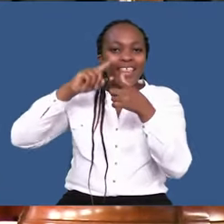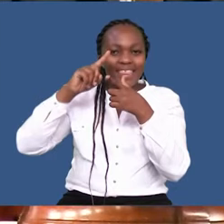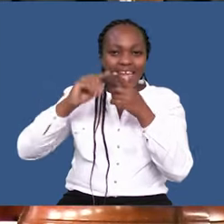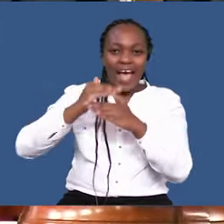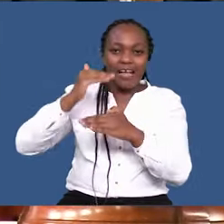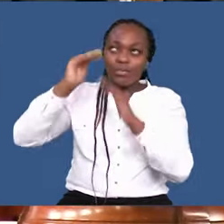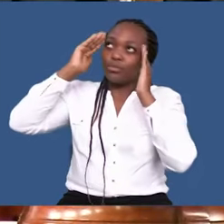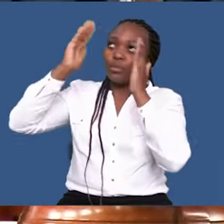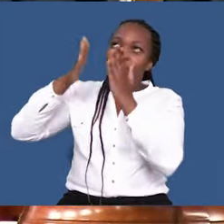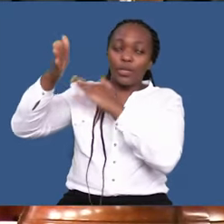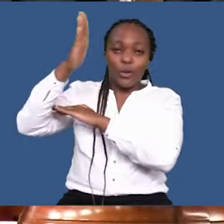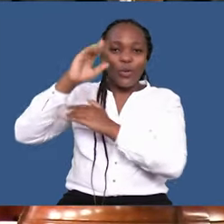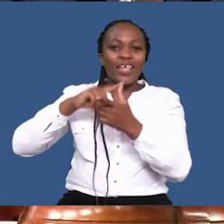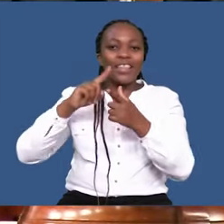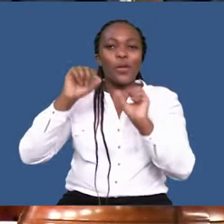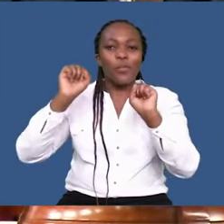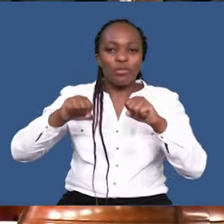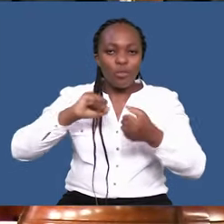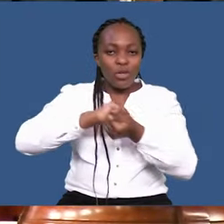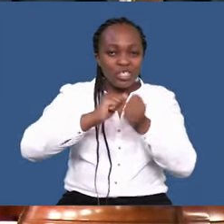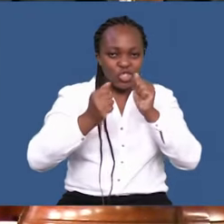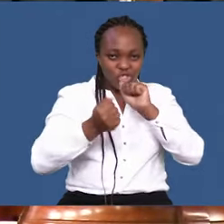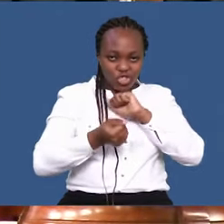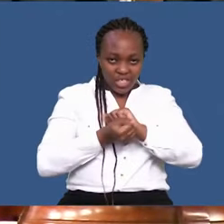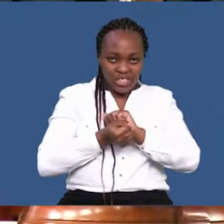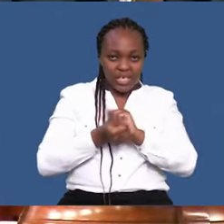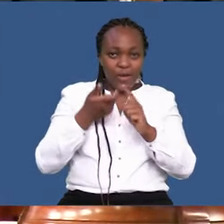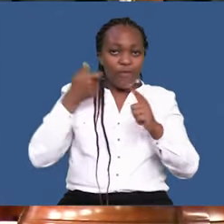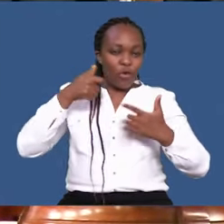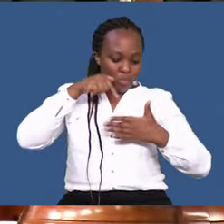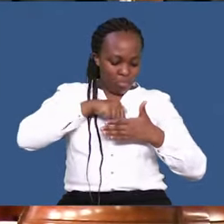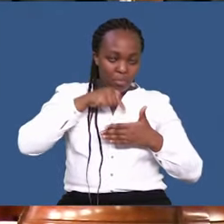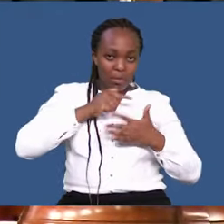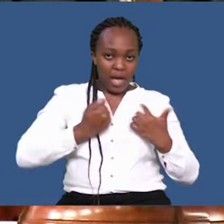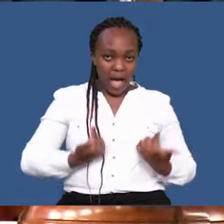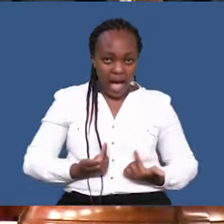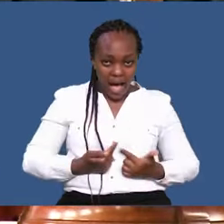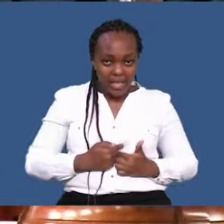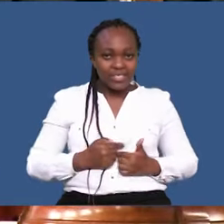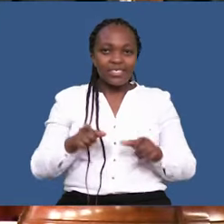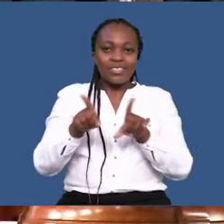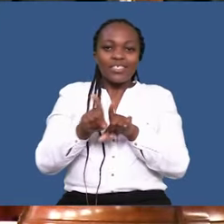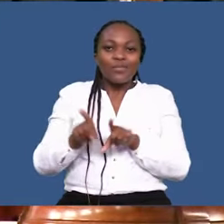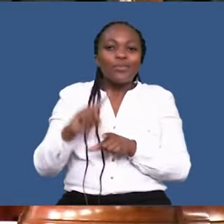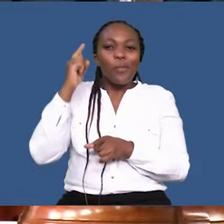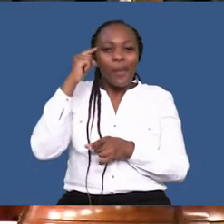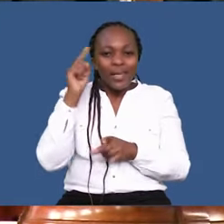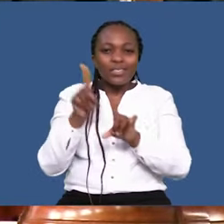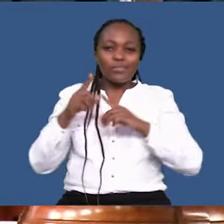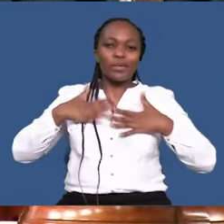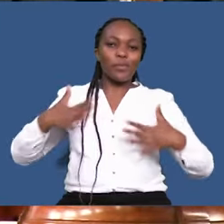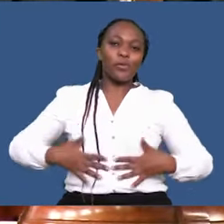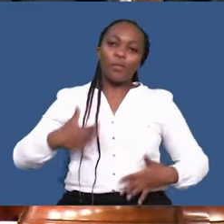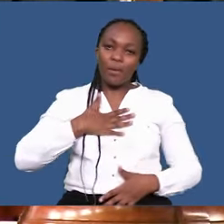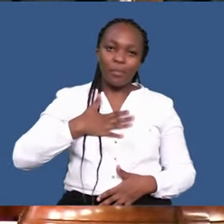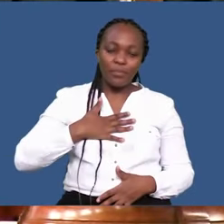out. That is what it means to have a new mindset. So when you are in Christ, when you are